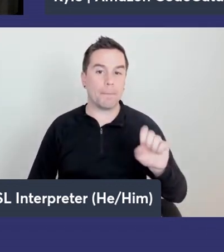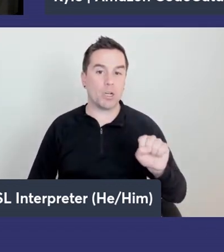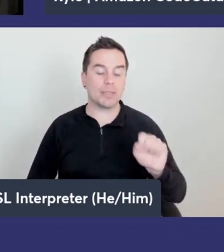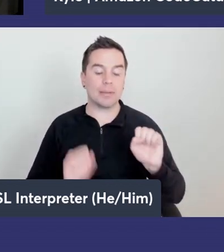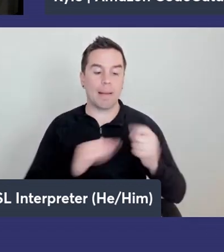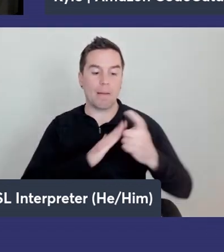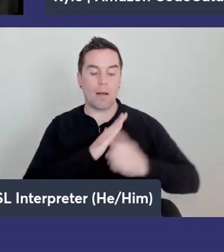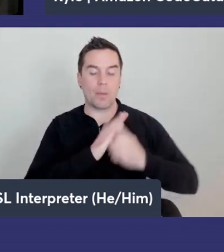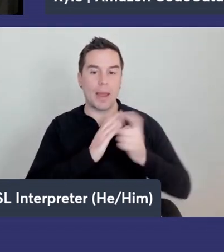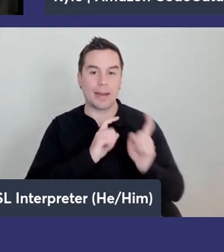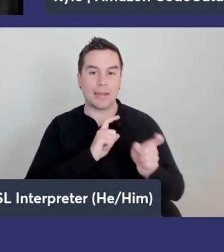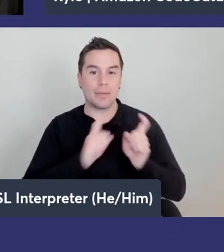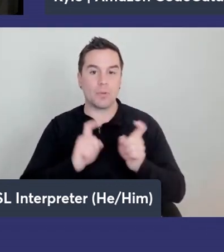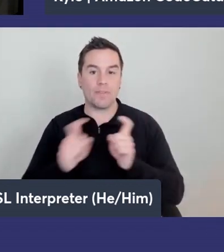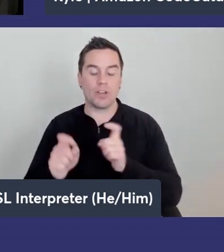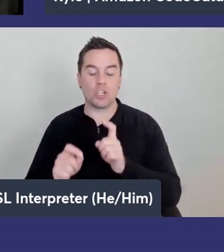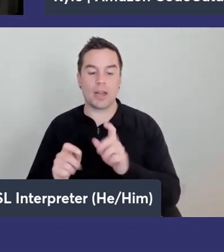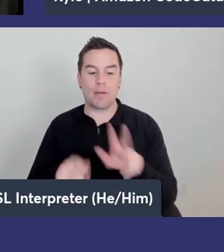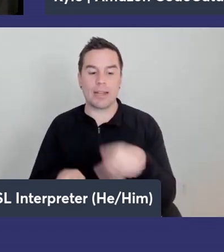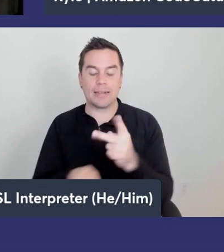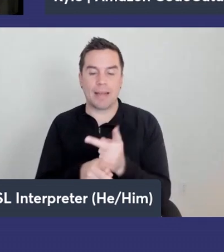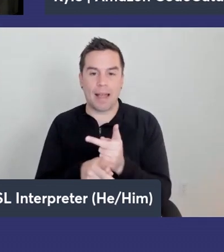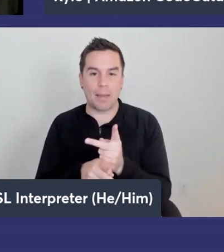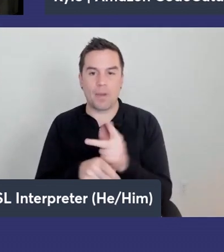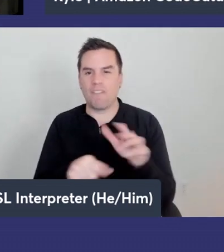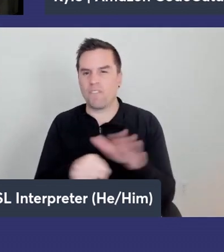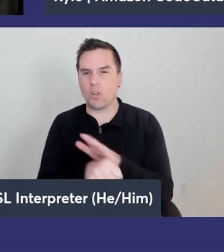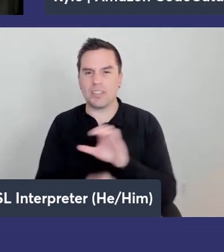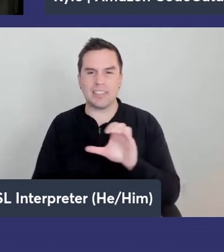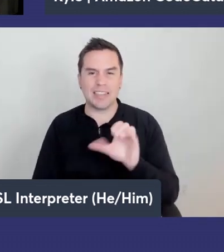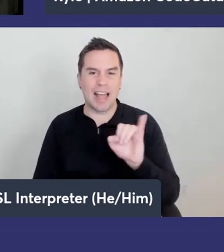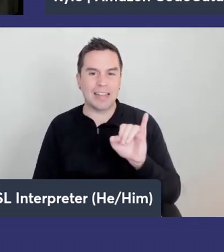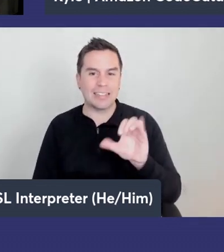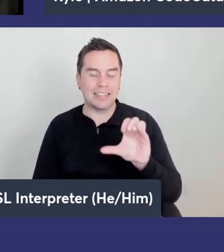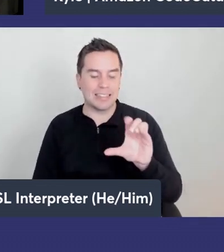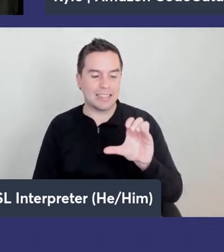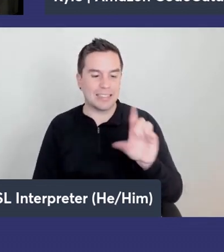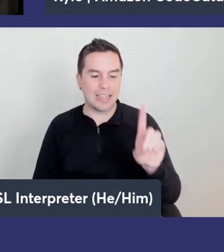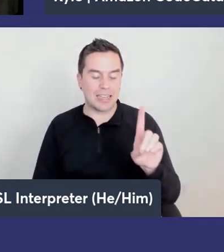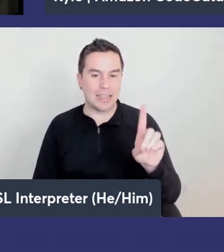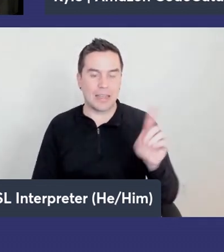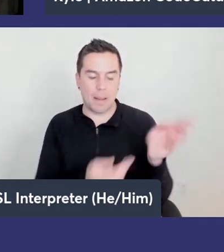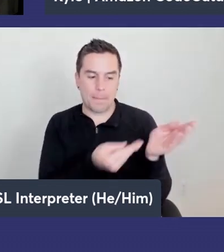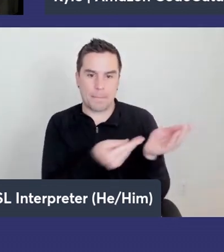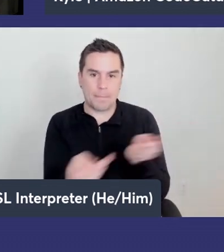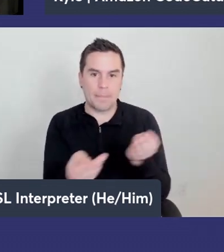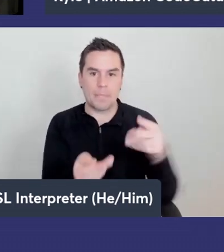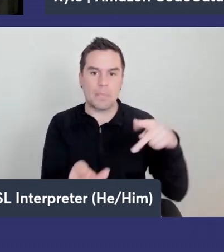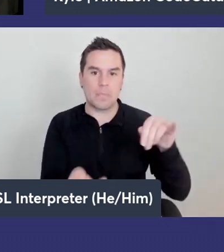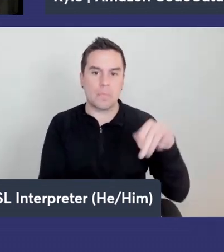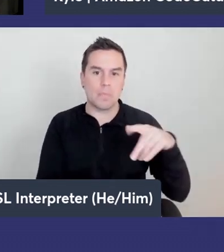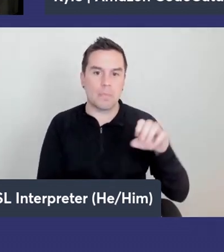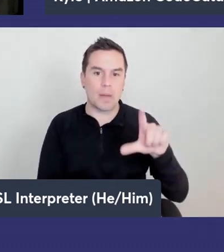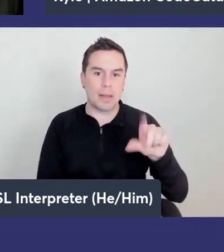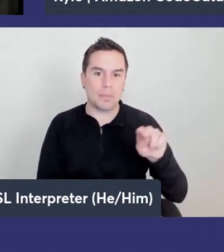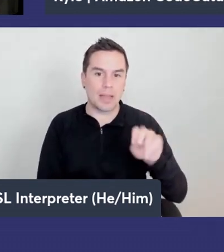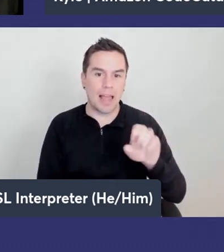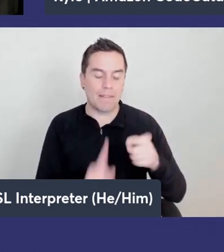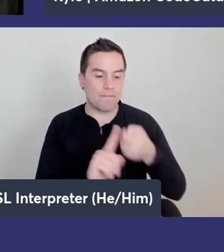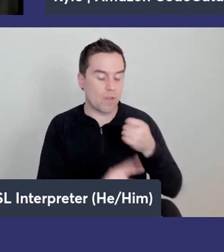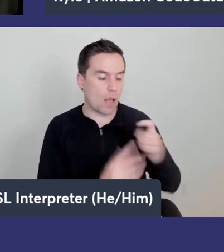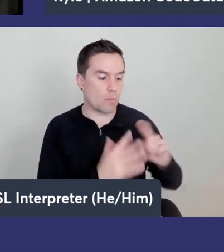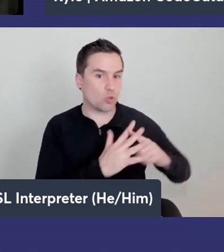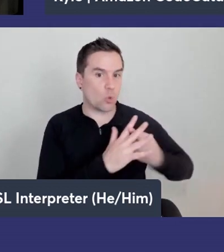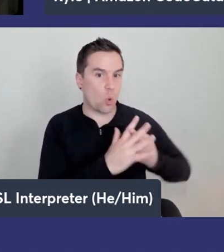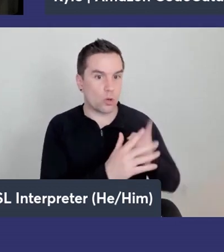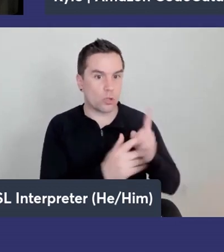type of entire CI/CD pipeline, right, from source to deployment. I was going to say, I